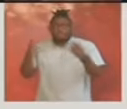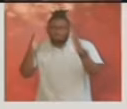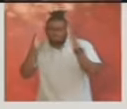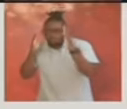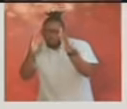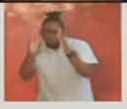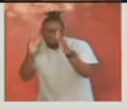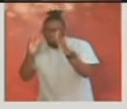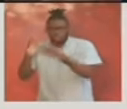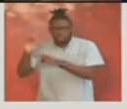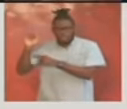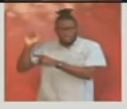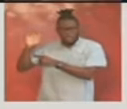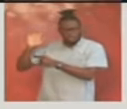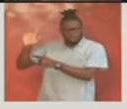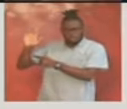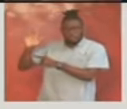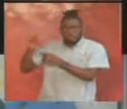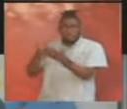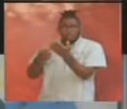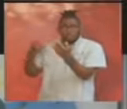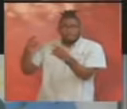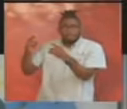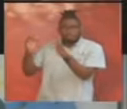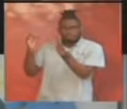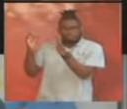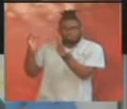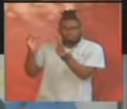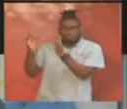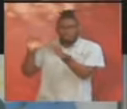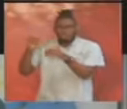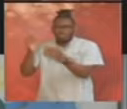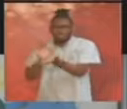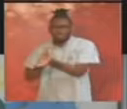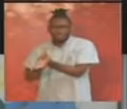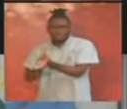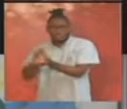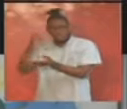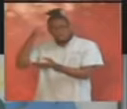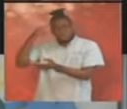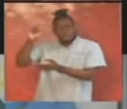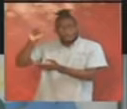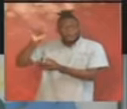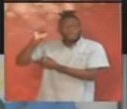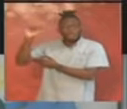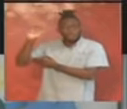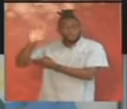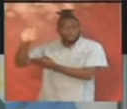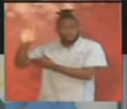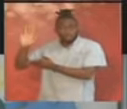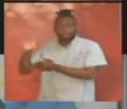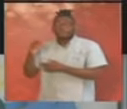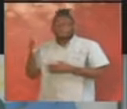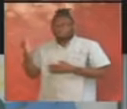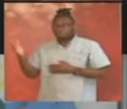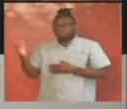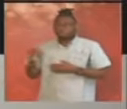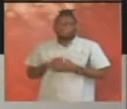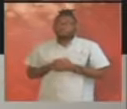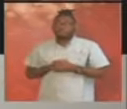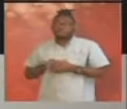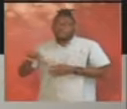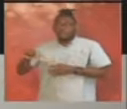joining us virtually are Dr. Tiffany Hoyt, County Medical Officer of Health for Tobago, and Dr. Roxanne